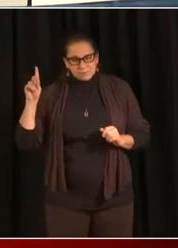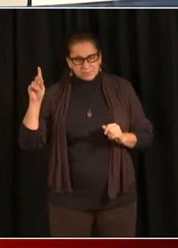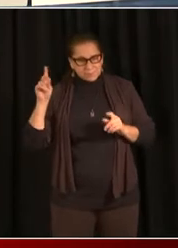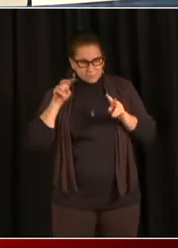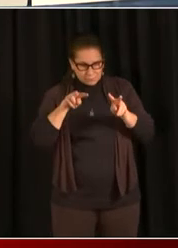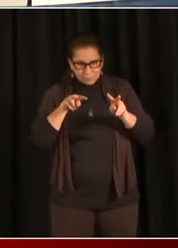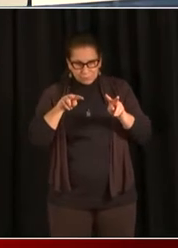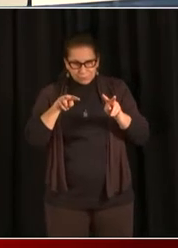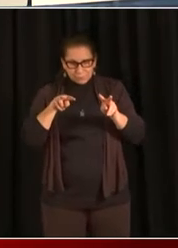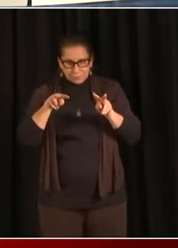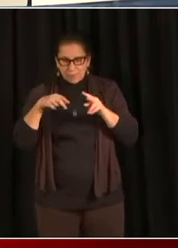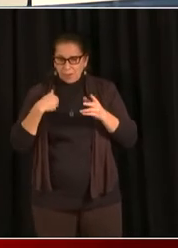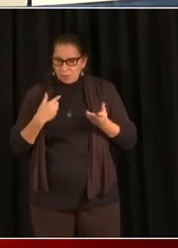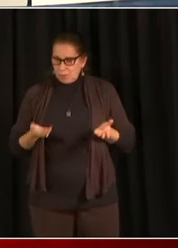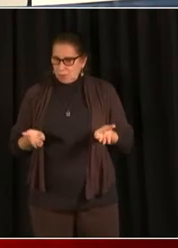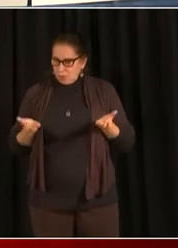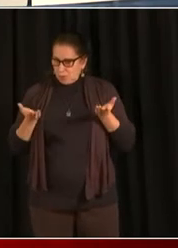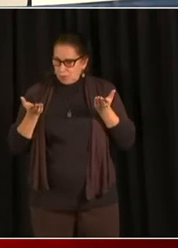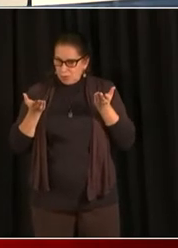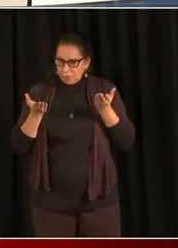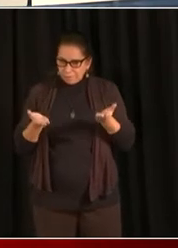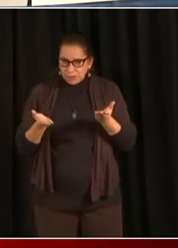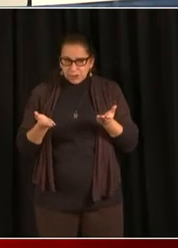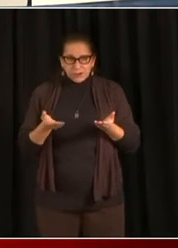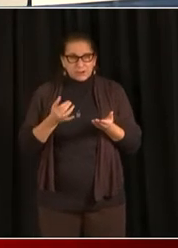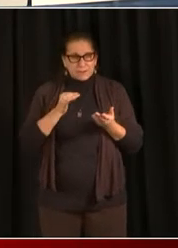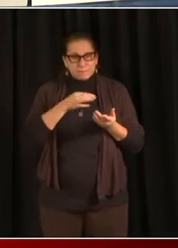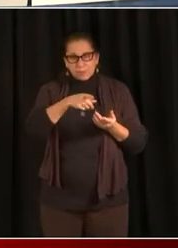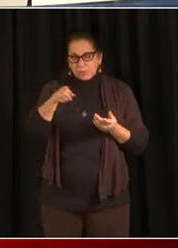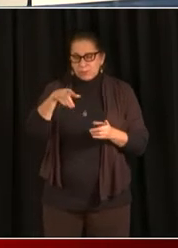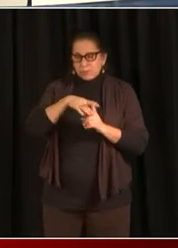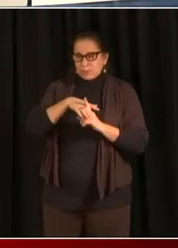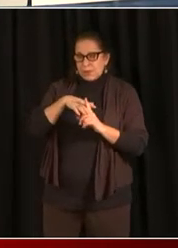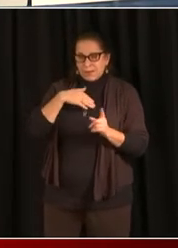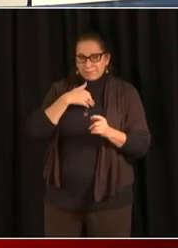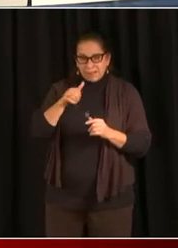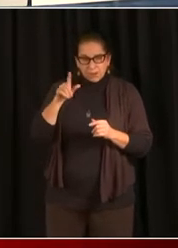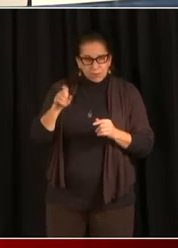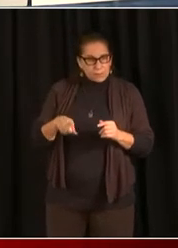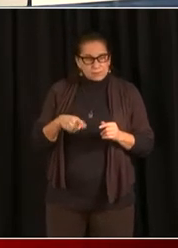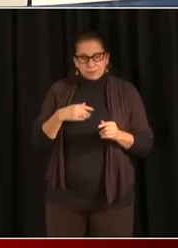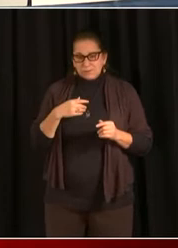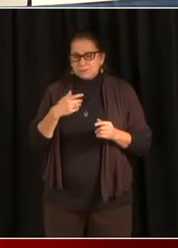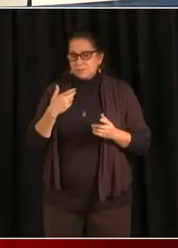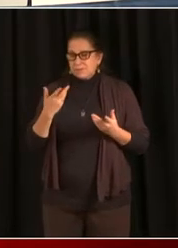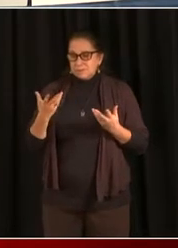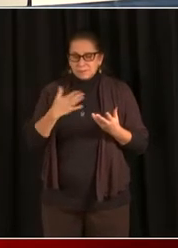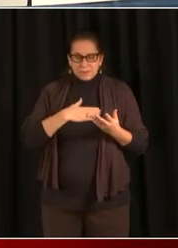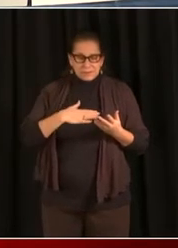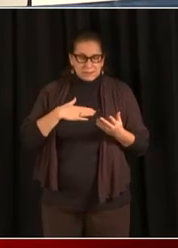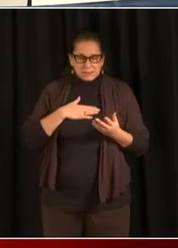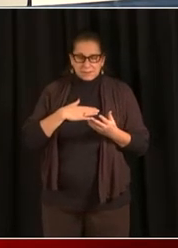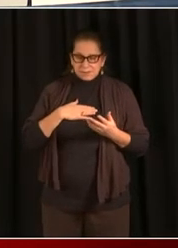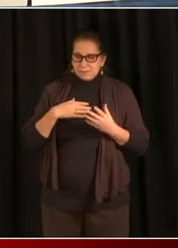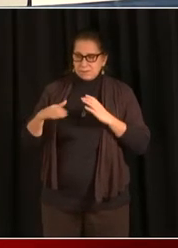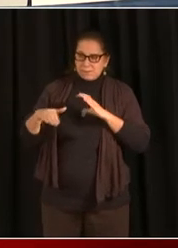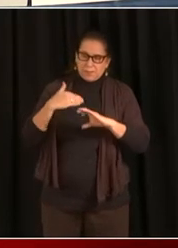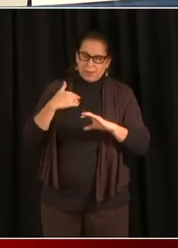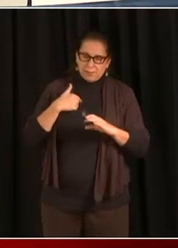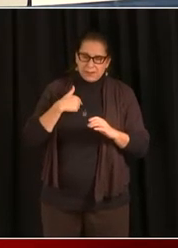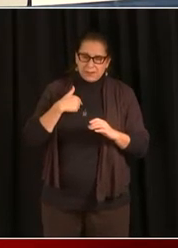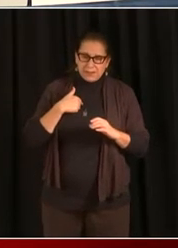that is offered. So again, if you have any other questions or curious about anything, by all means, please email us